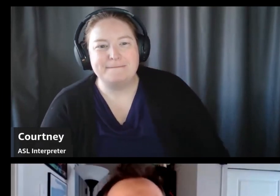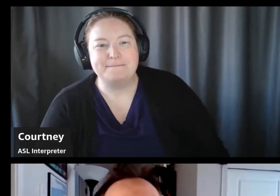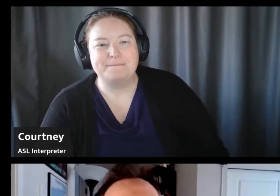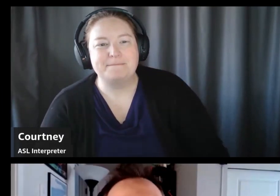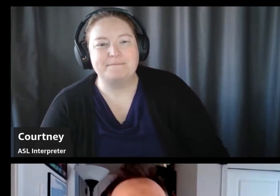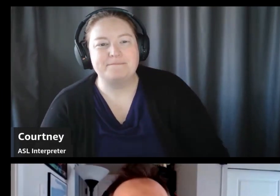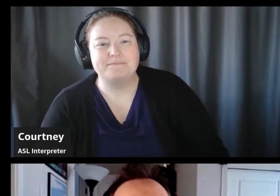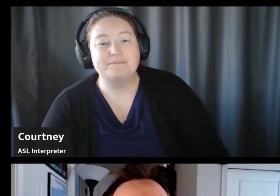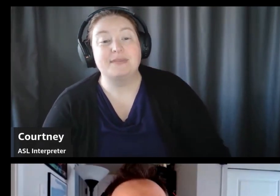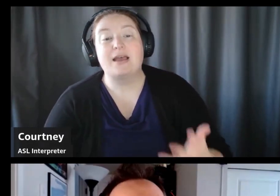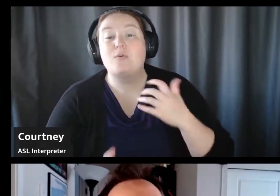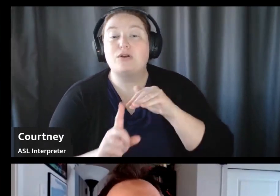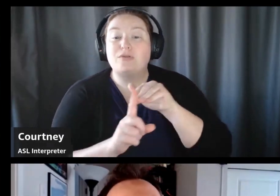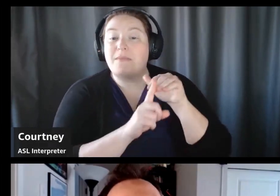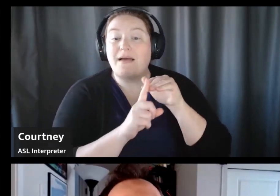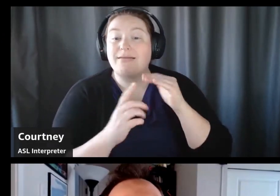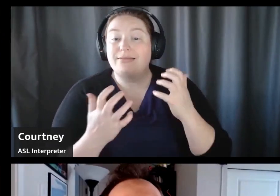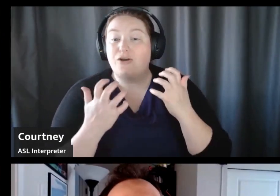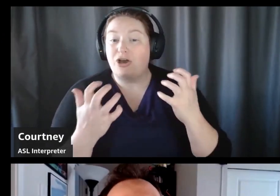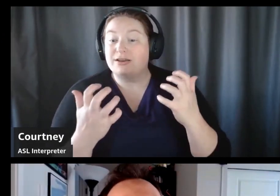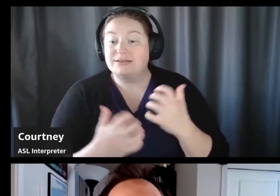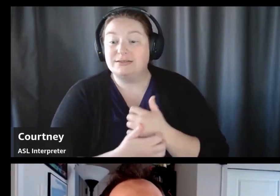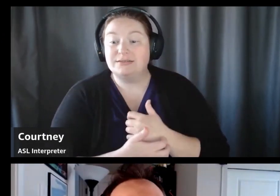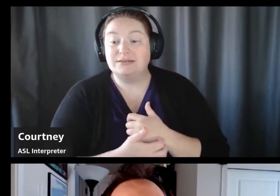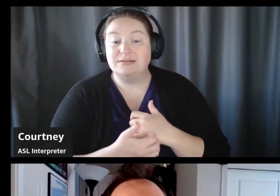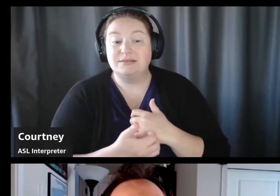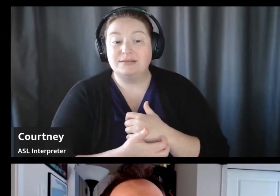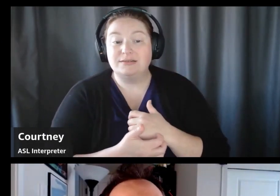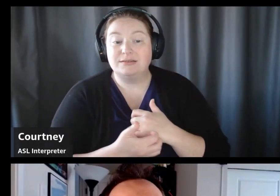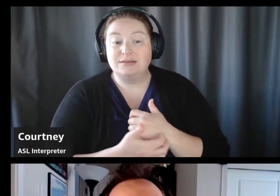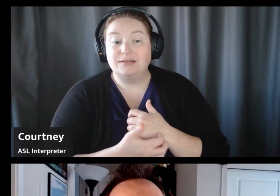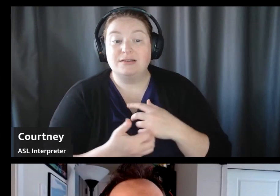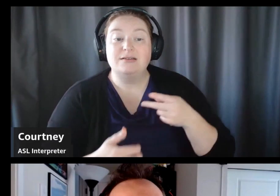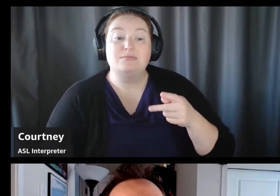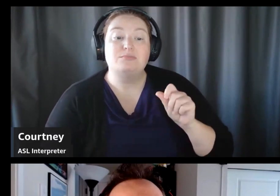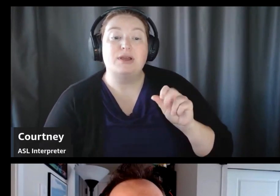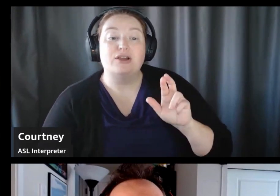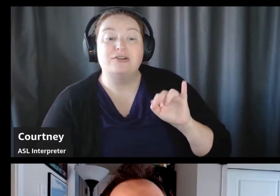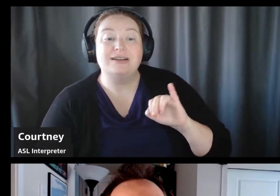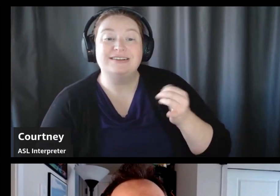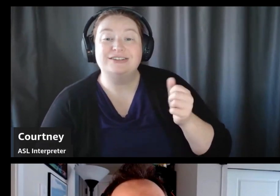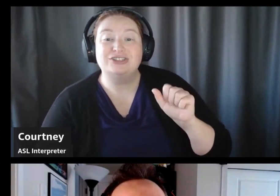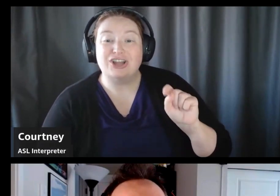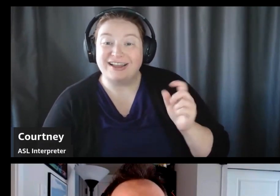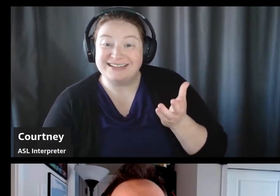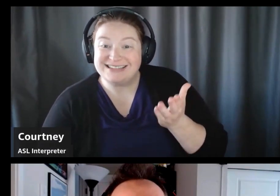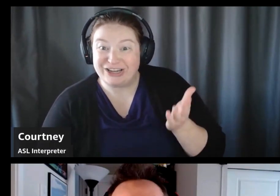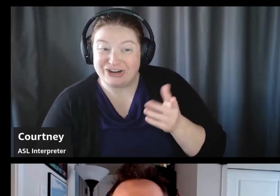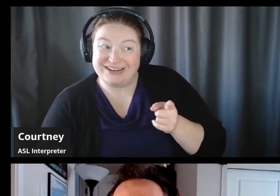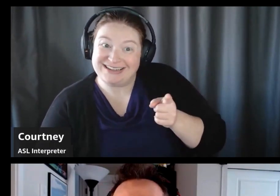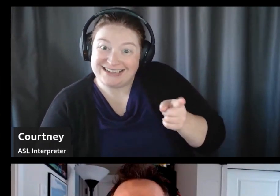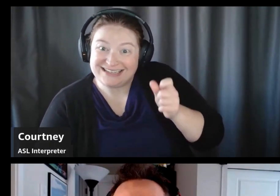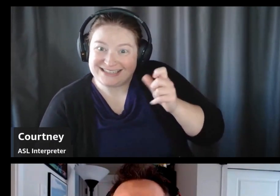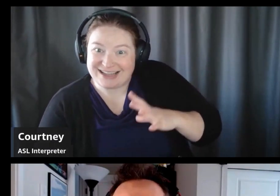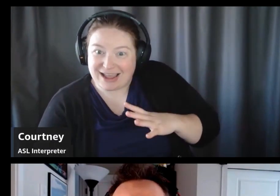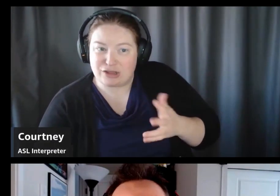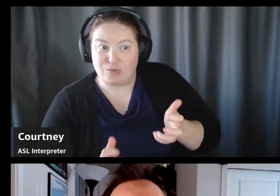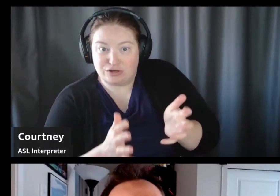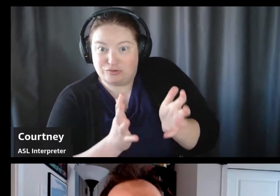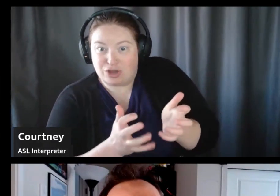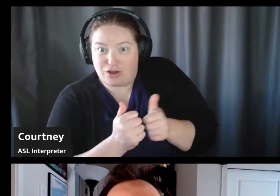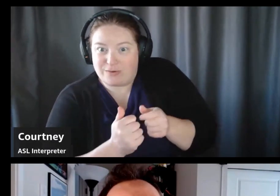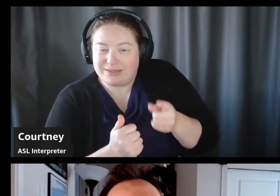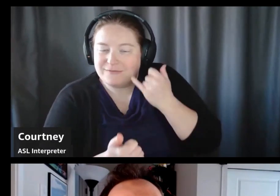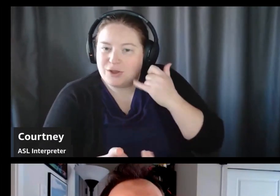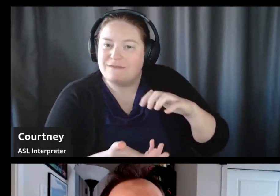I do want to remind the audience too. Parashot's here. He's the guy you want to talk to if you've got